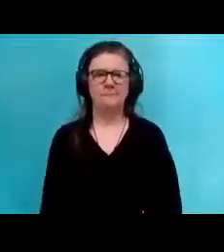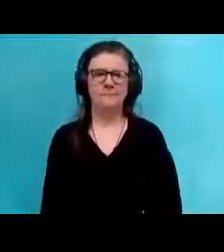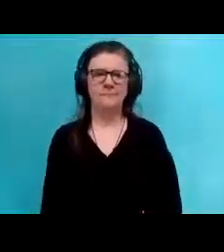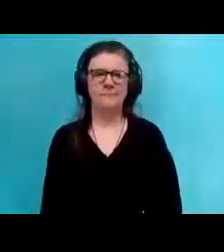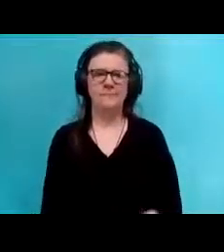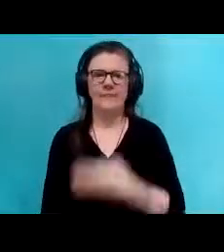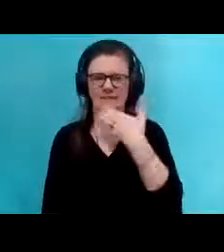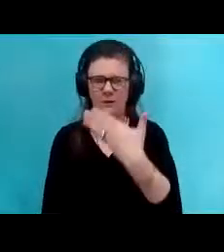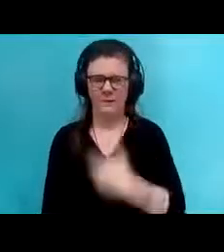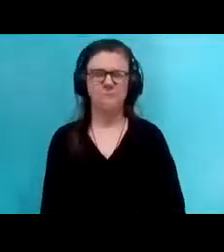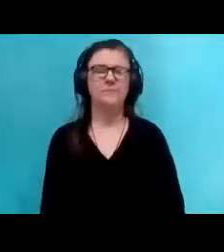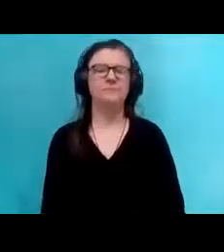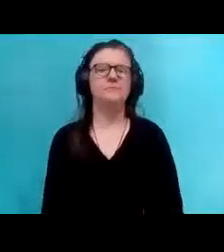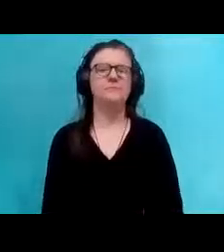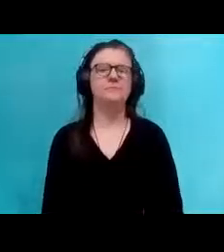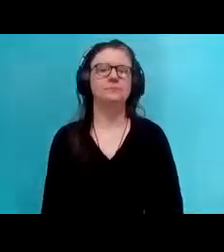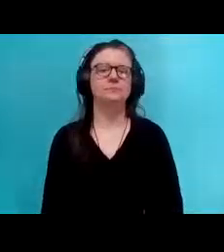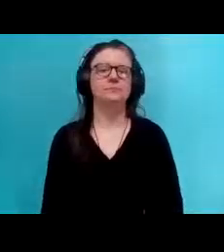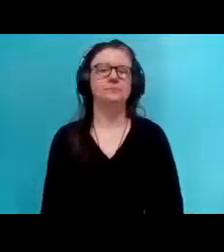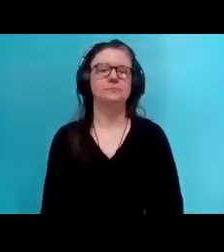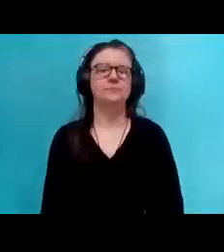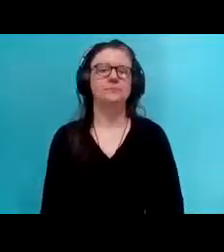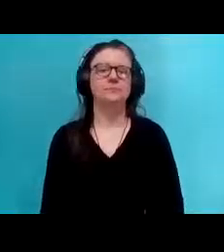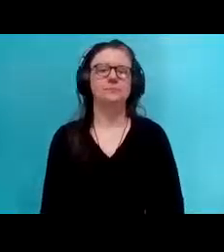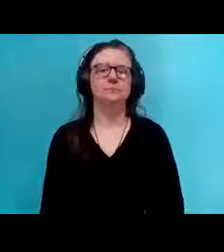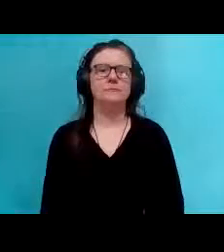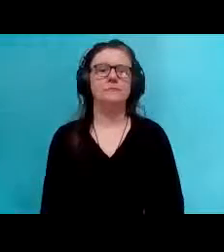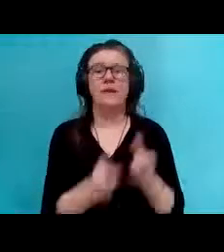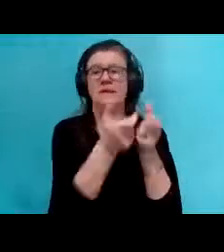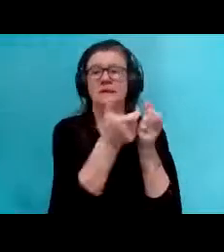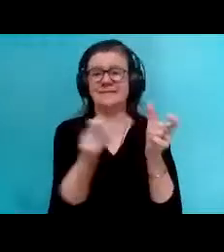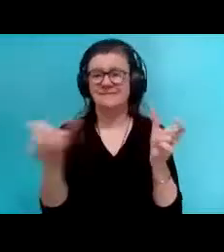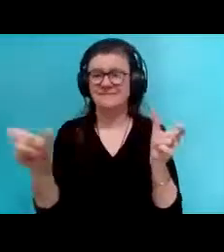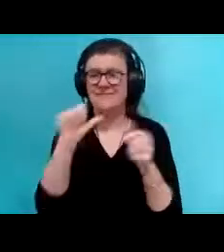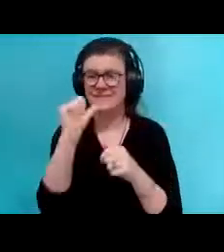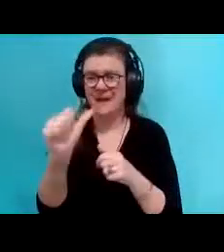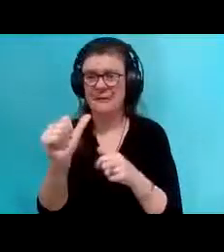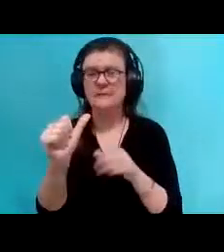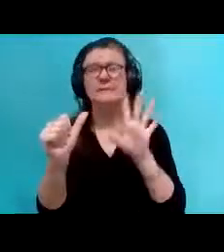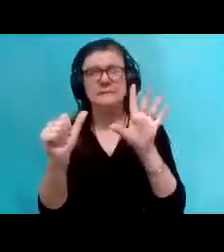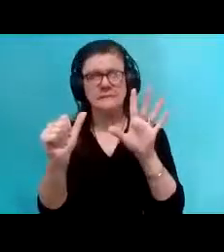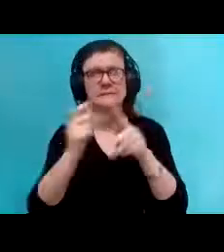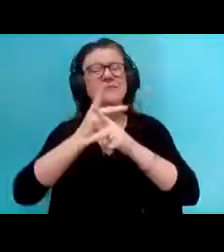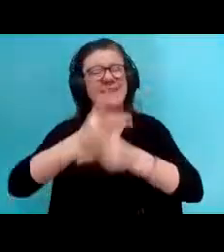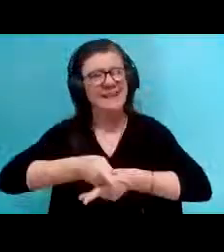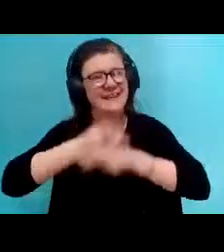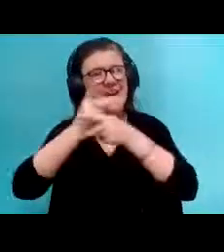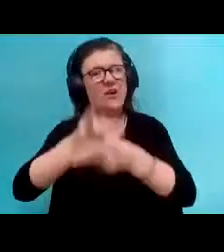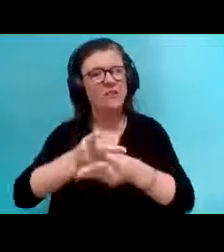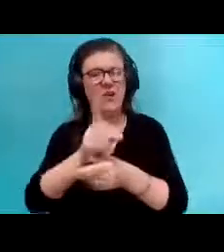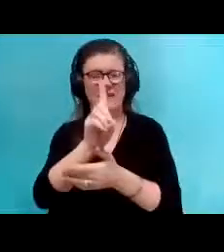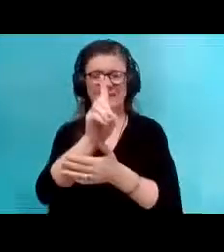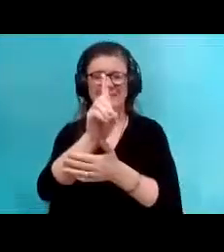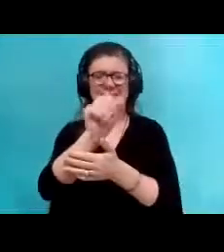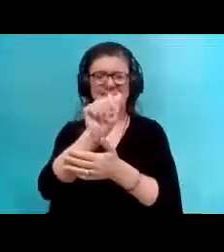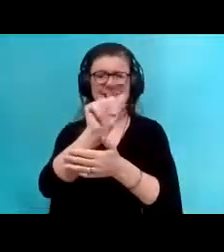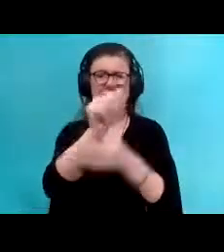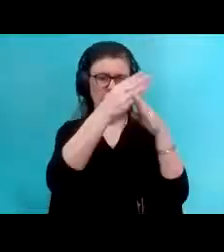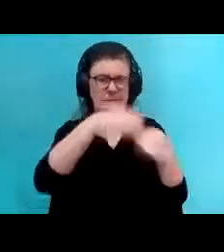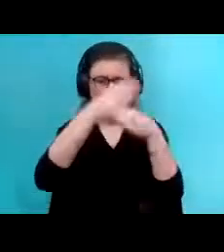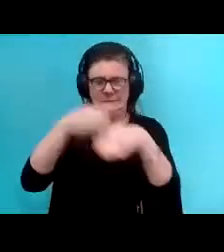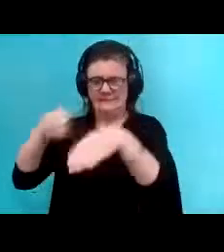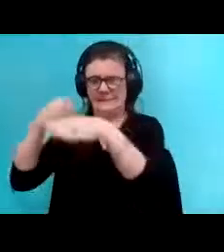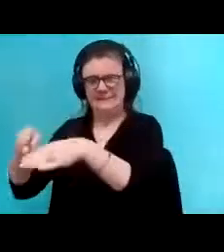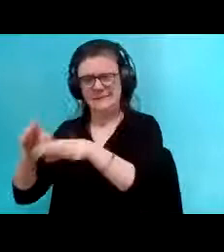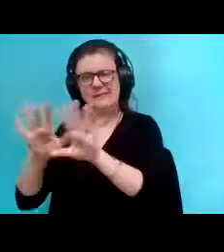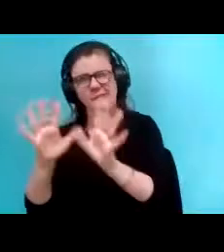Thank you. When not to disaggregate. We need to be careful not to stretch the disaggregation of data beyond its sensible limits.